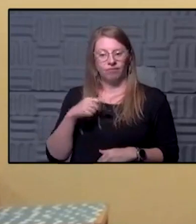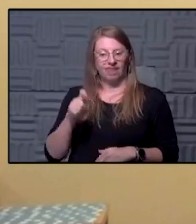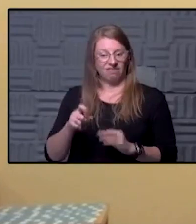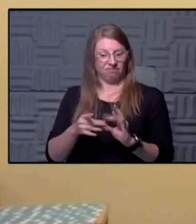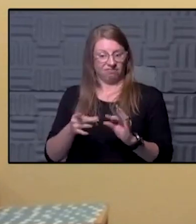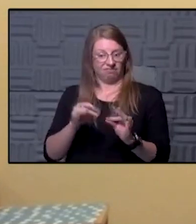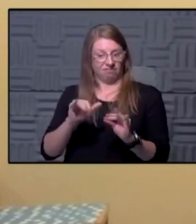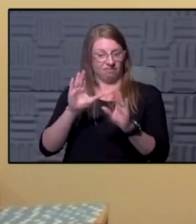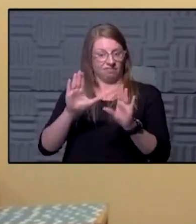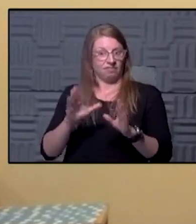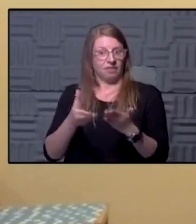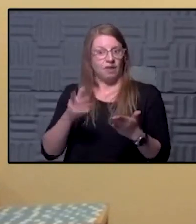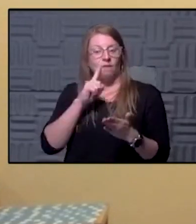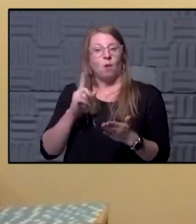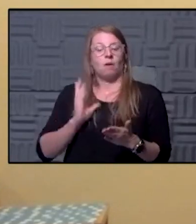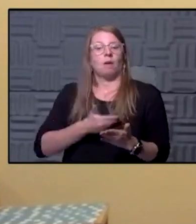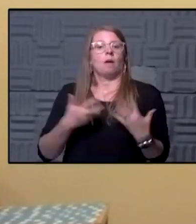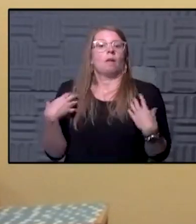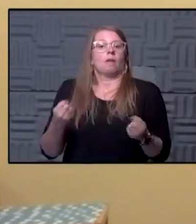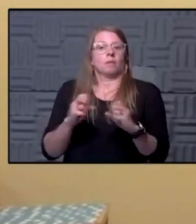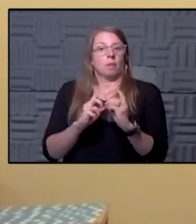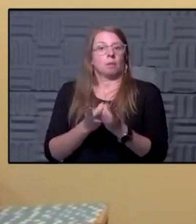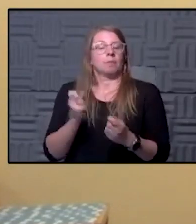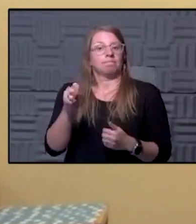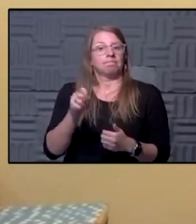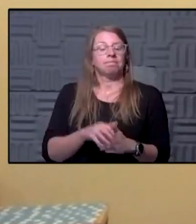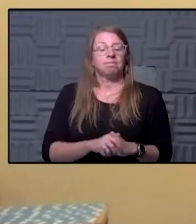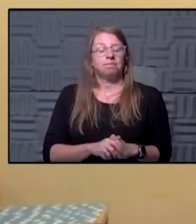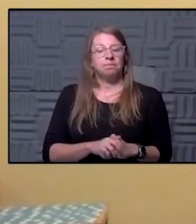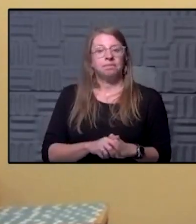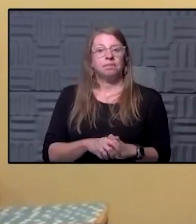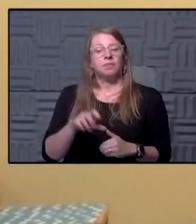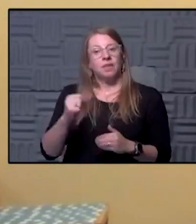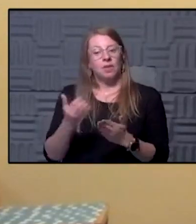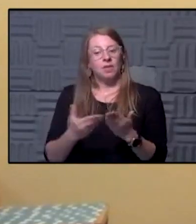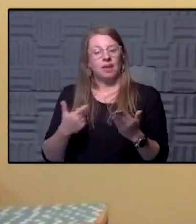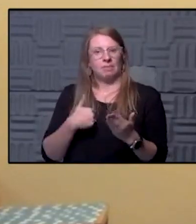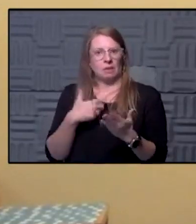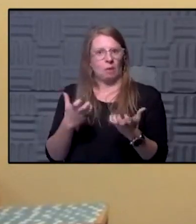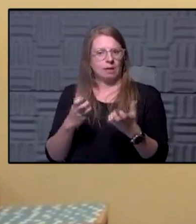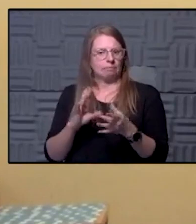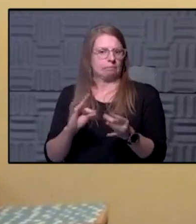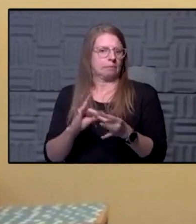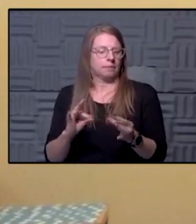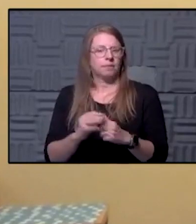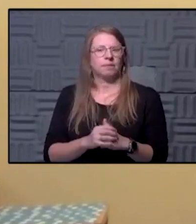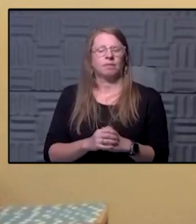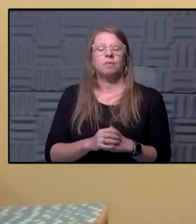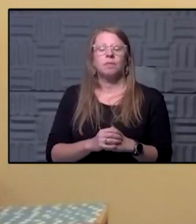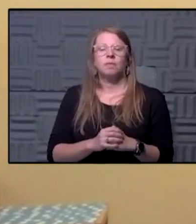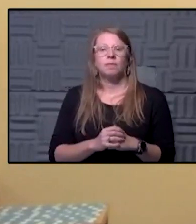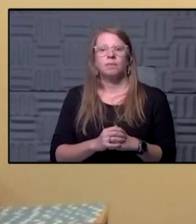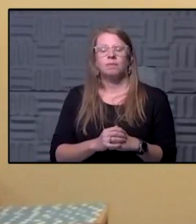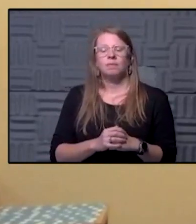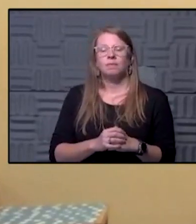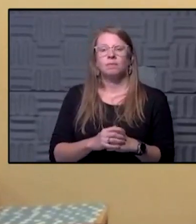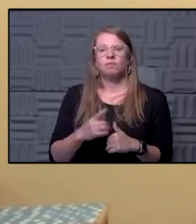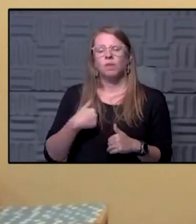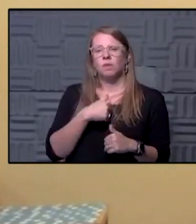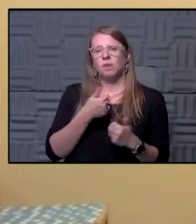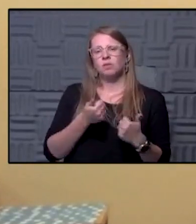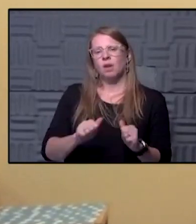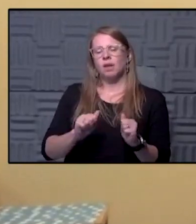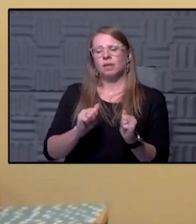great thing for our health department. But another thing I wanted to say is that we've really tried to not